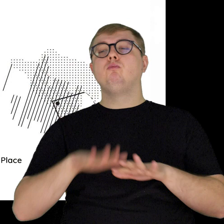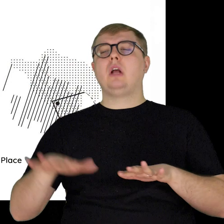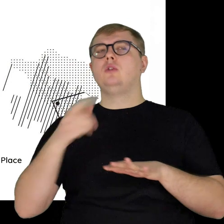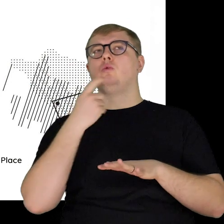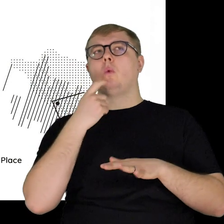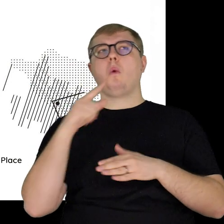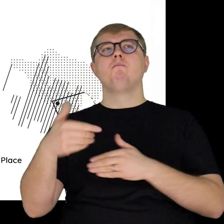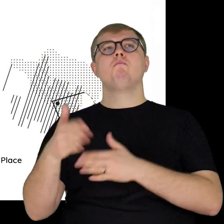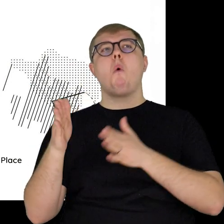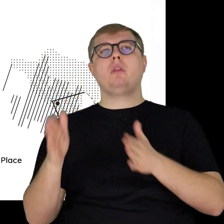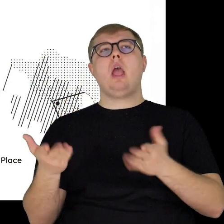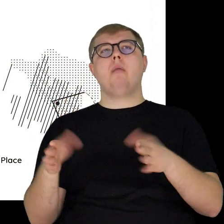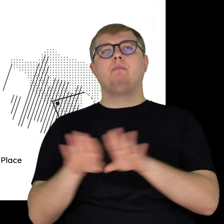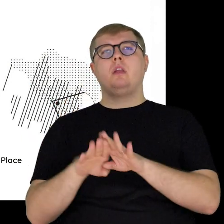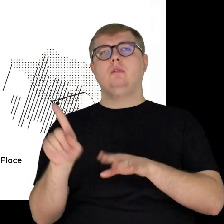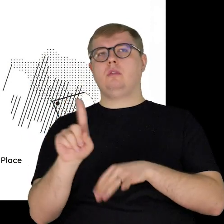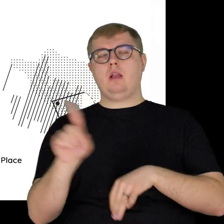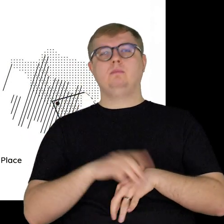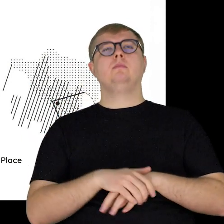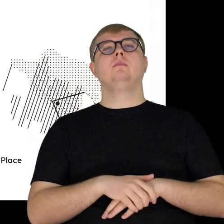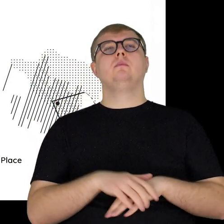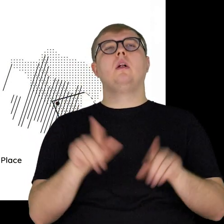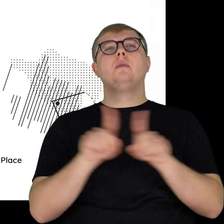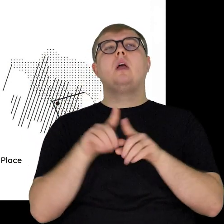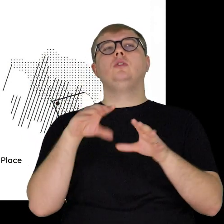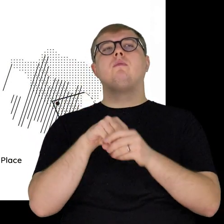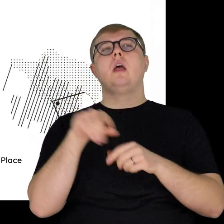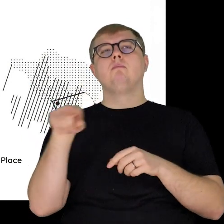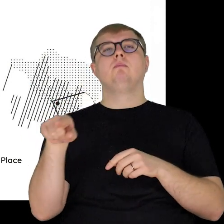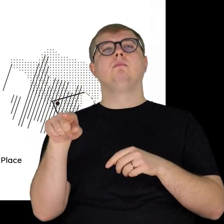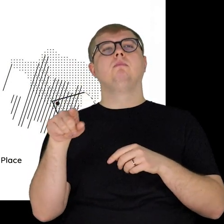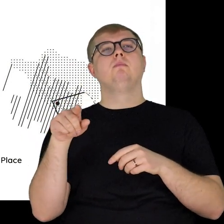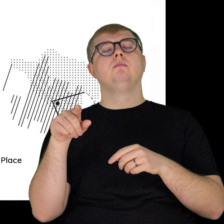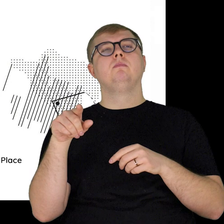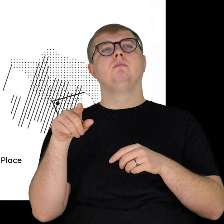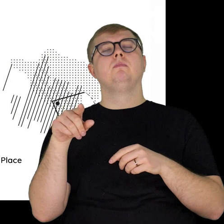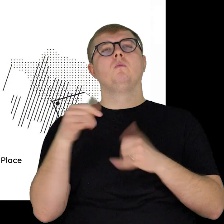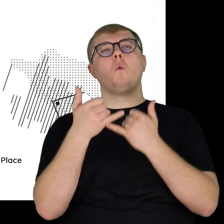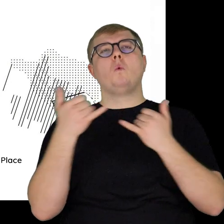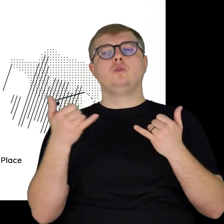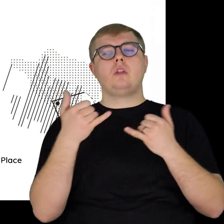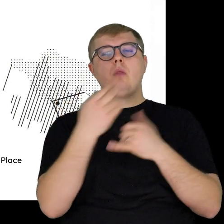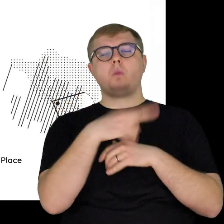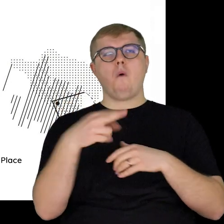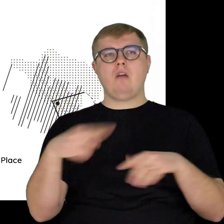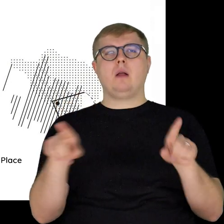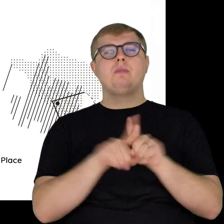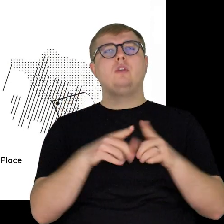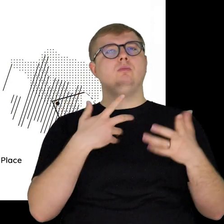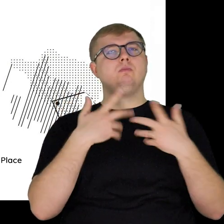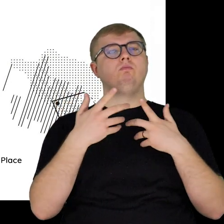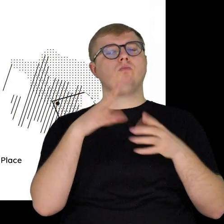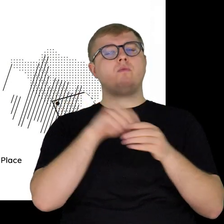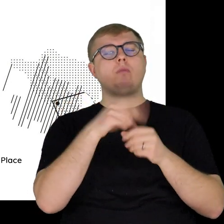of an assemblage of different goods and actors. So it's not only an arrangement, it's activated through the